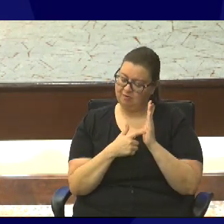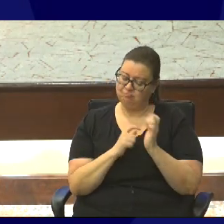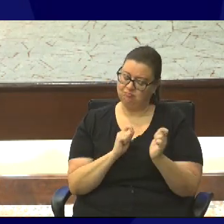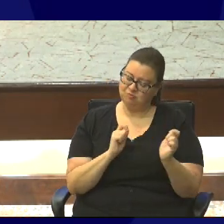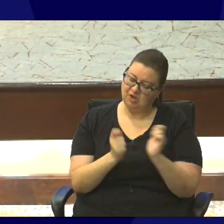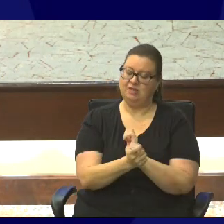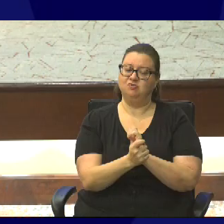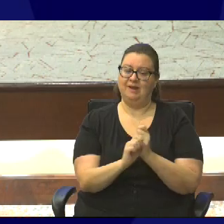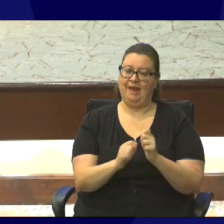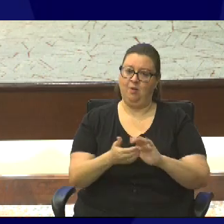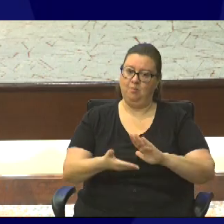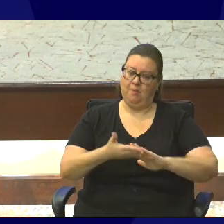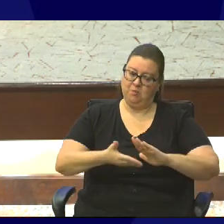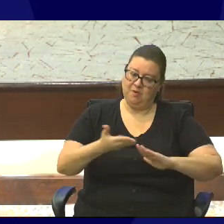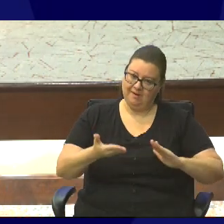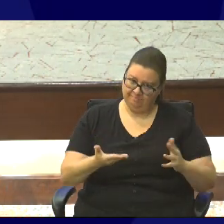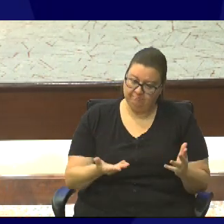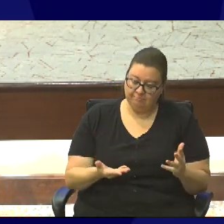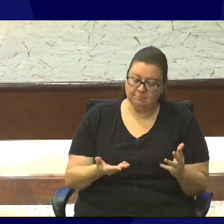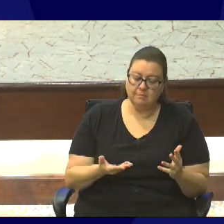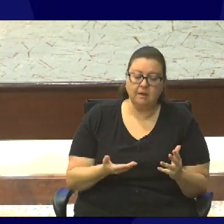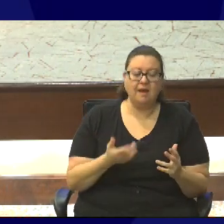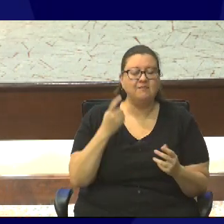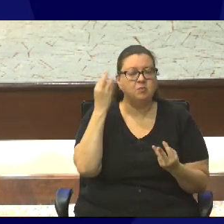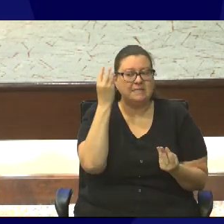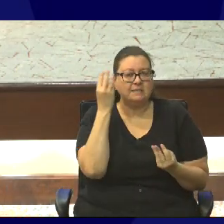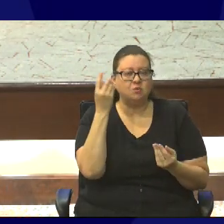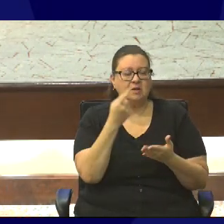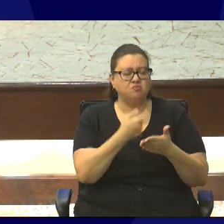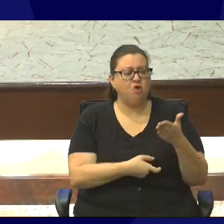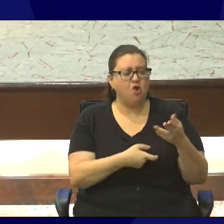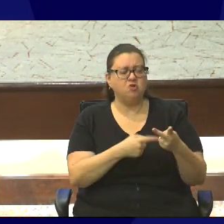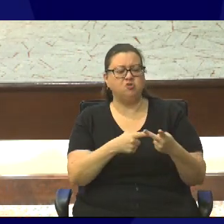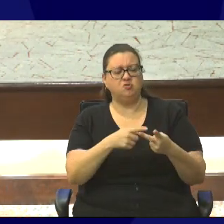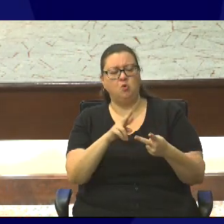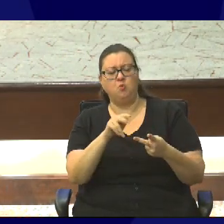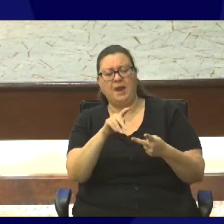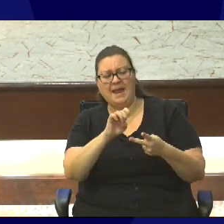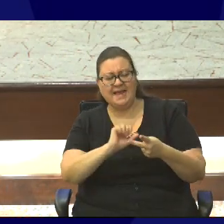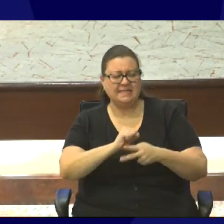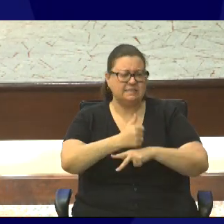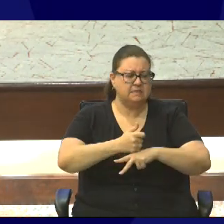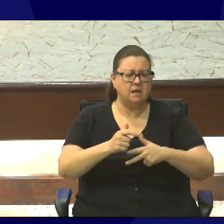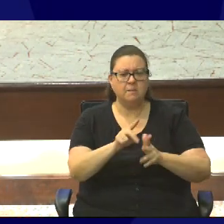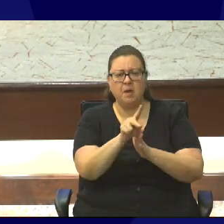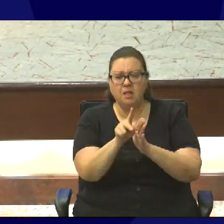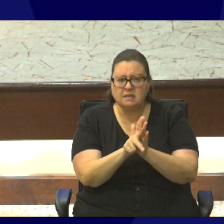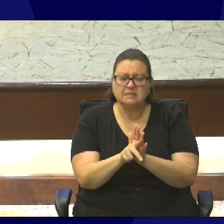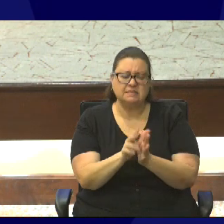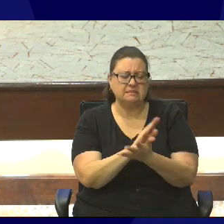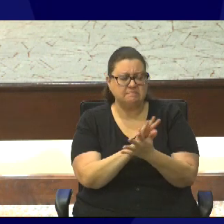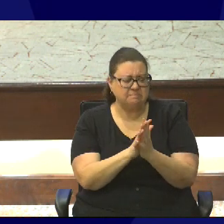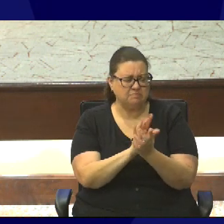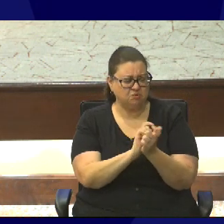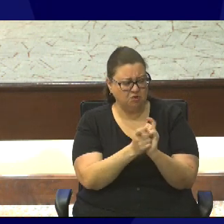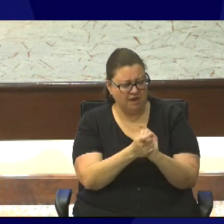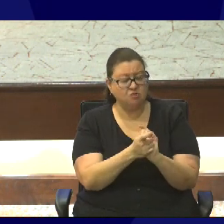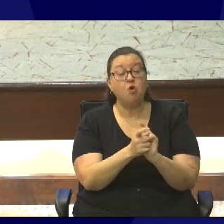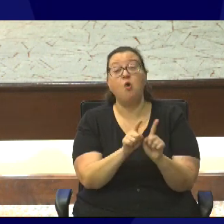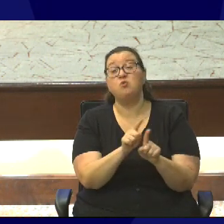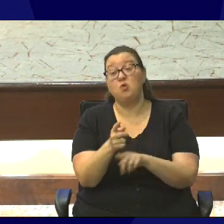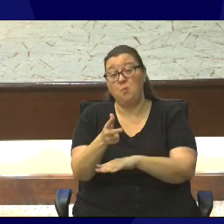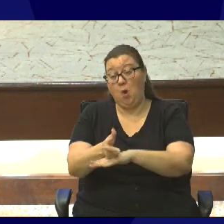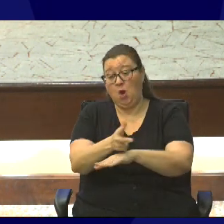fundamental changes in lease practices, some reconsideration of the rates and charges policy, and potentially a reconsideration of free parking